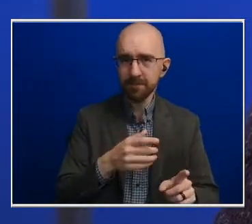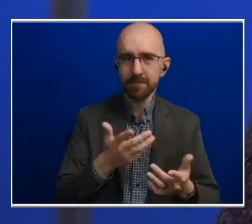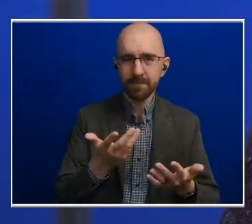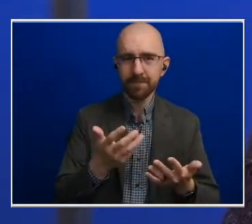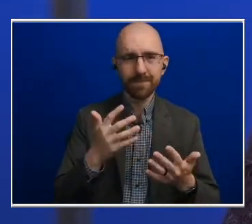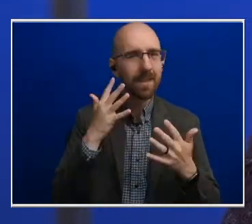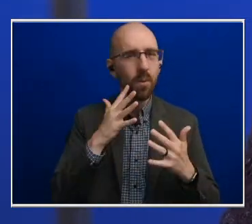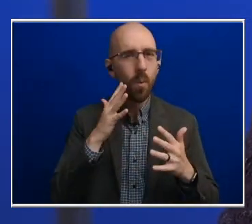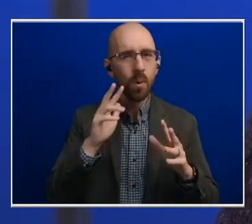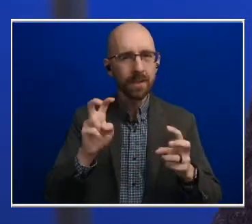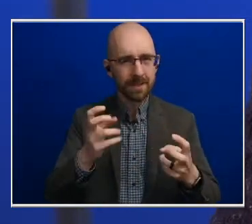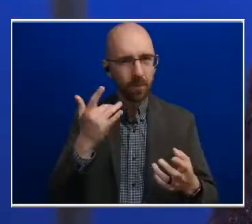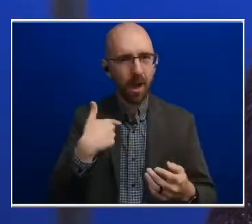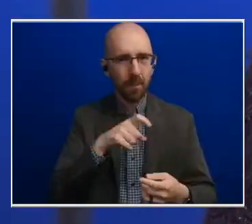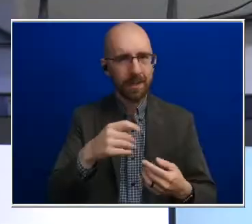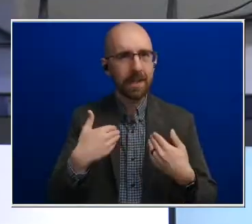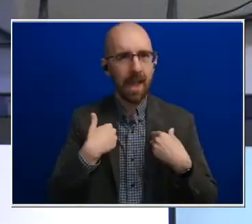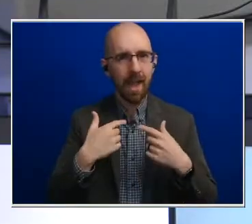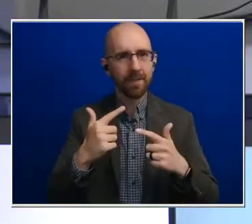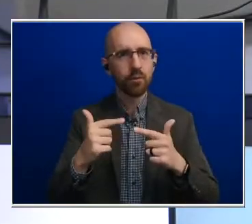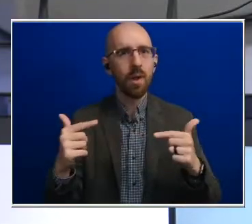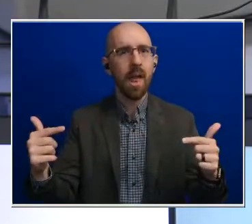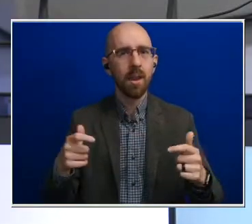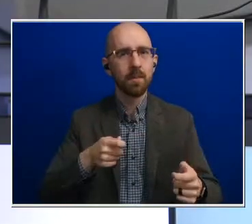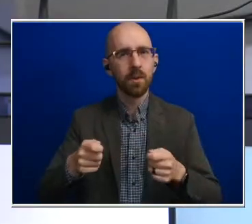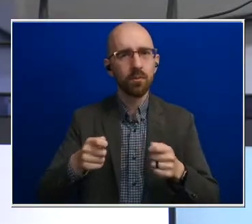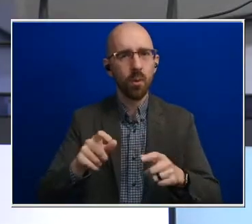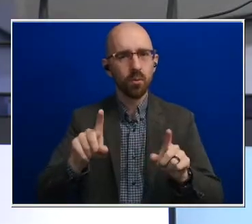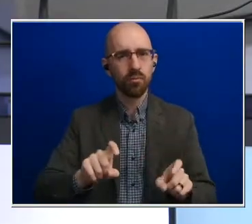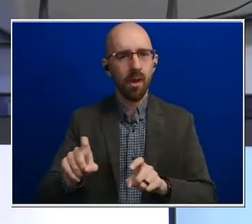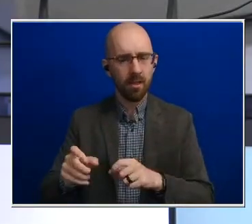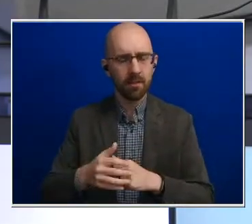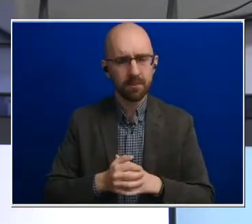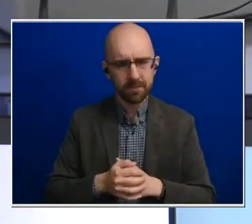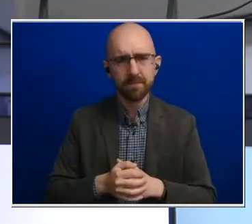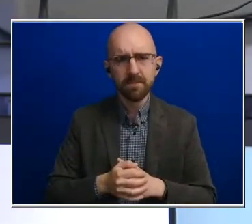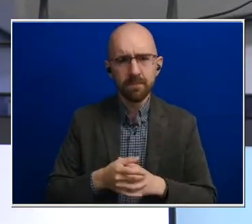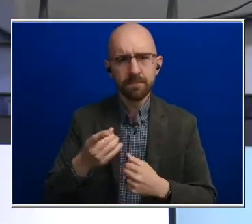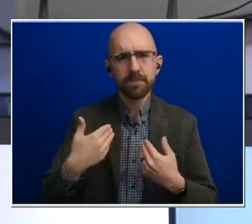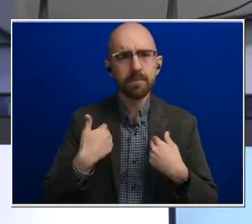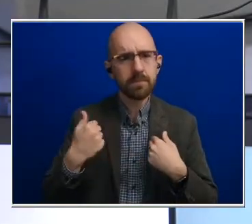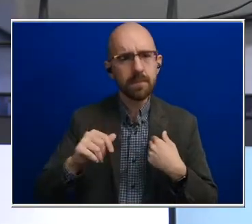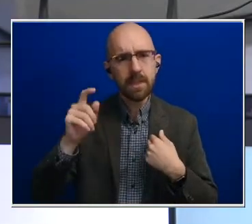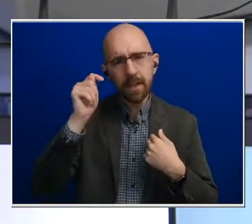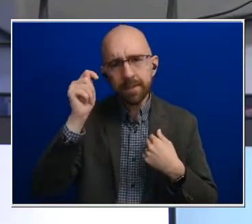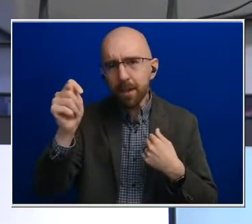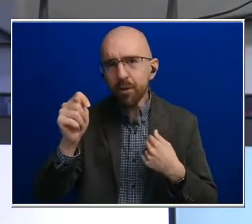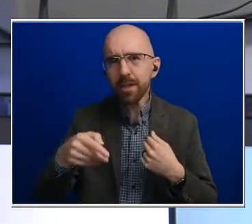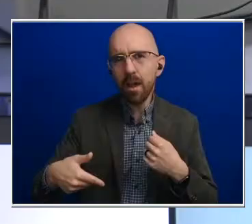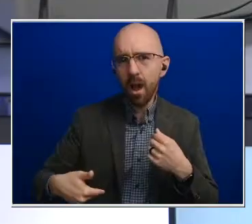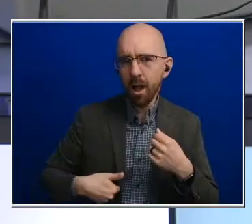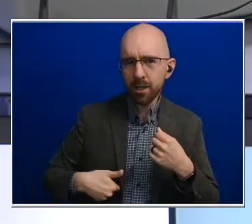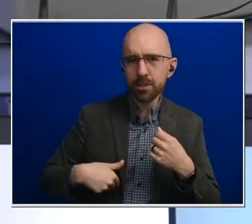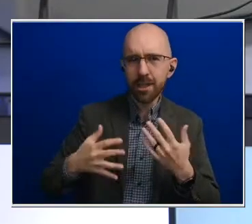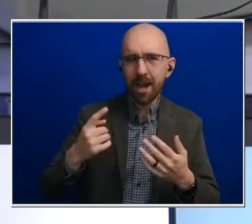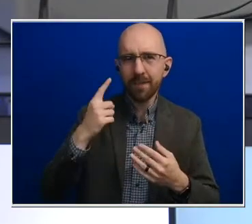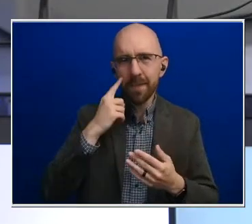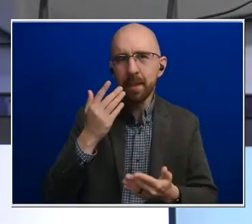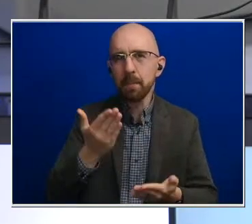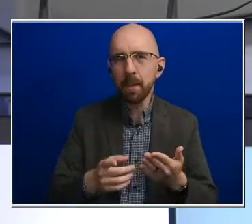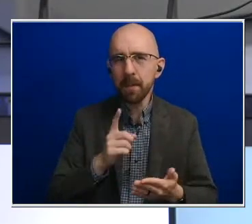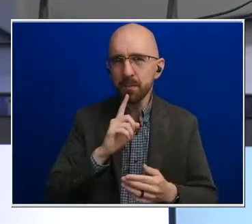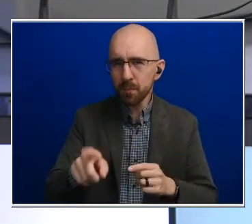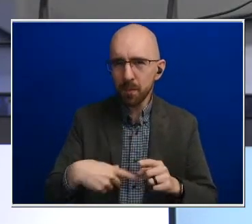the randomized controlled trials. So do you have any theories or hunches that you kind of think may be true about all this?